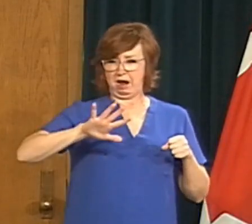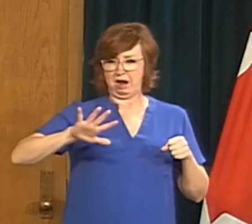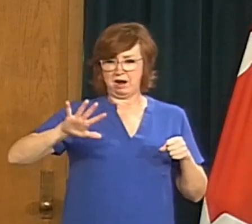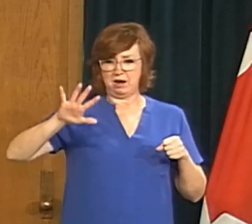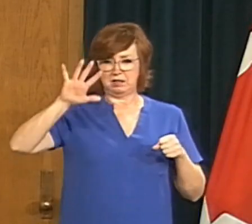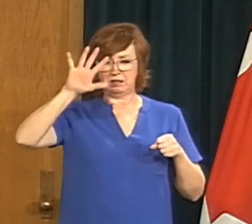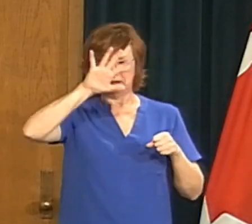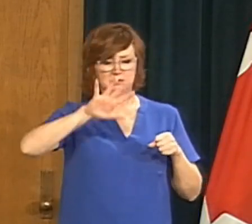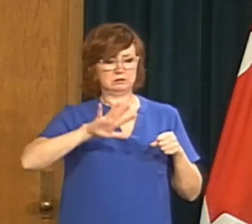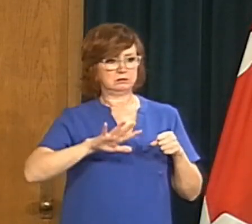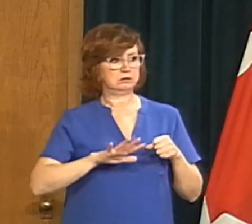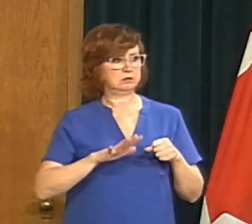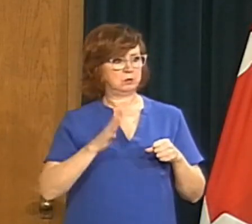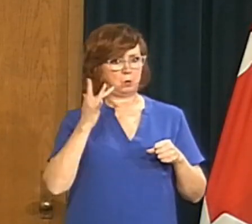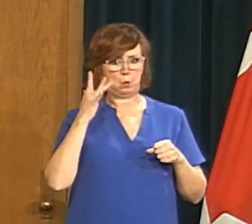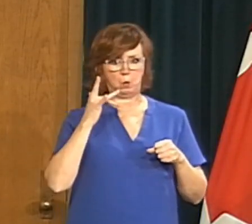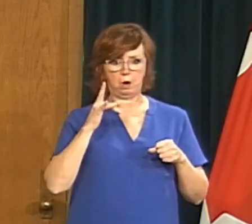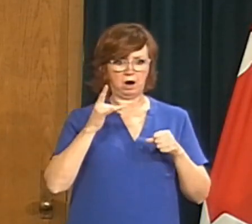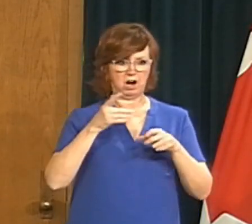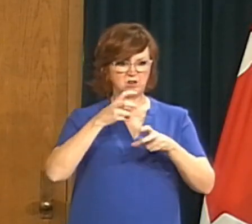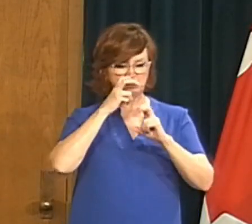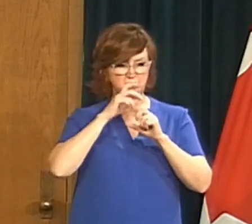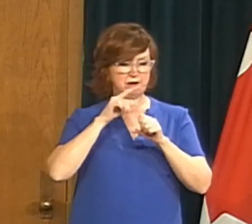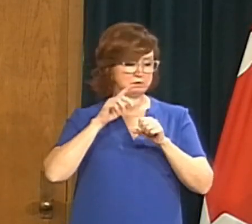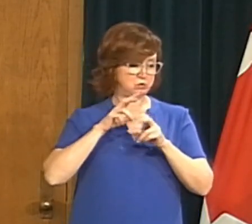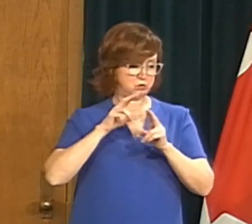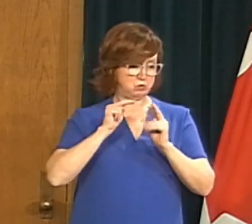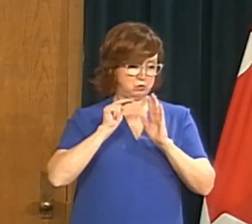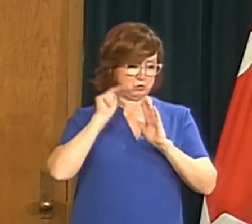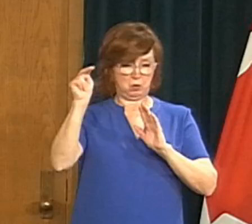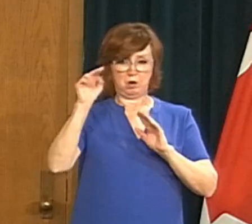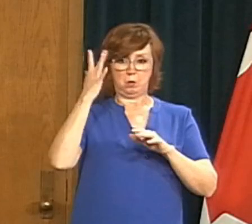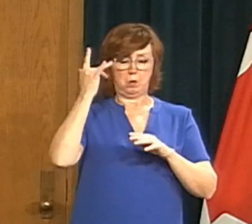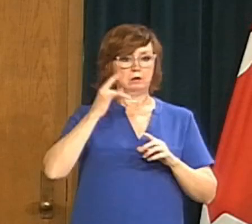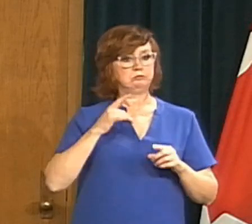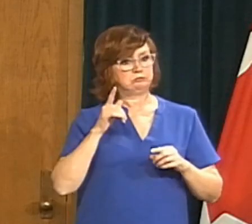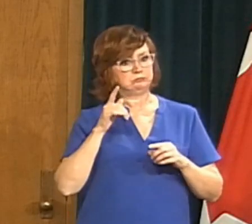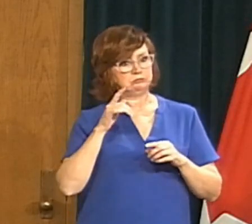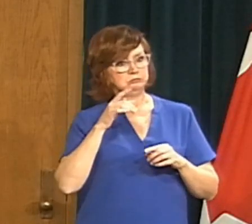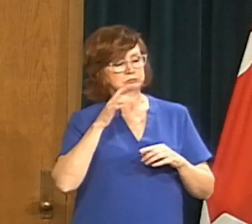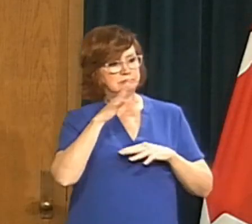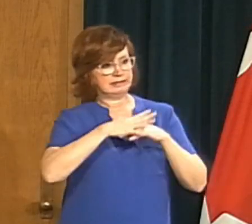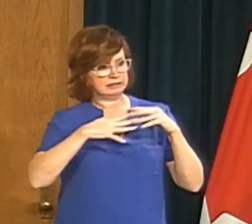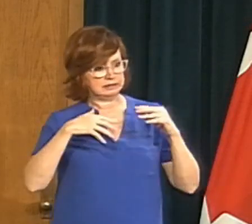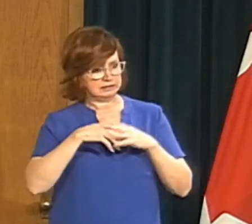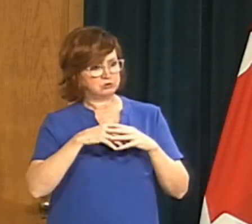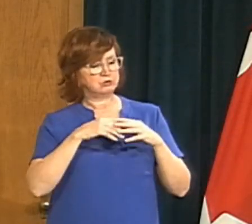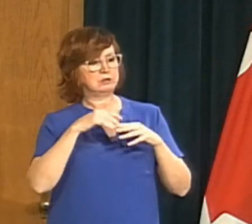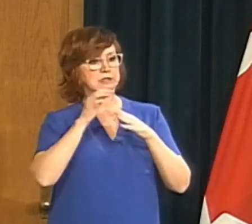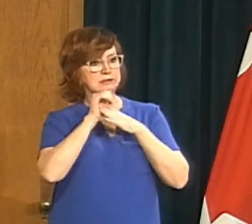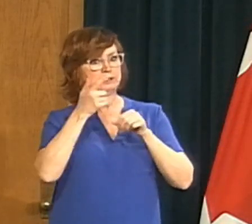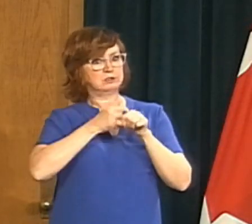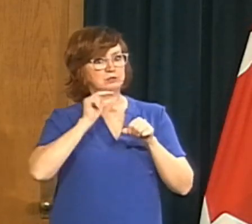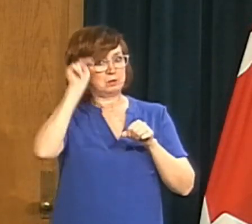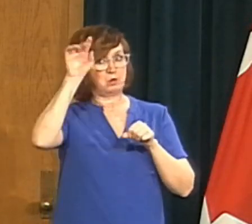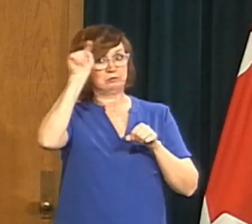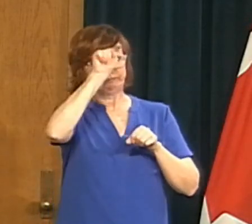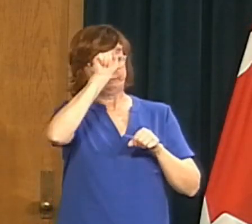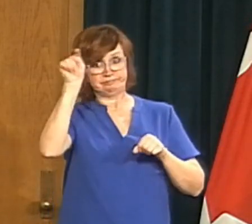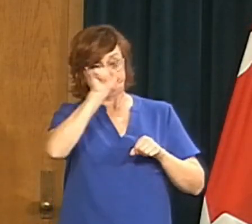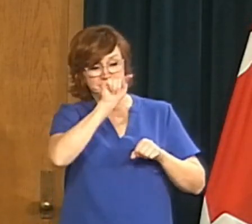the choices of the municipal and Indigenous leadership in the north, of which Minister Laurie Carr had